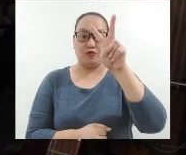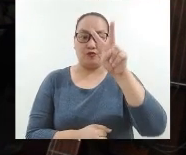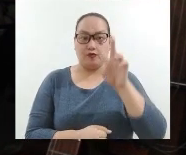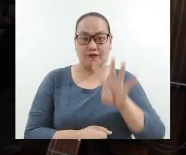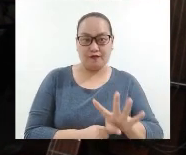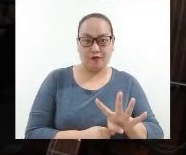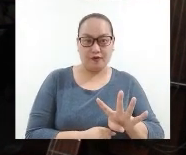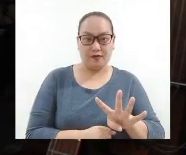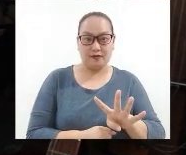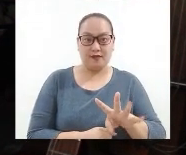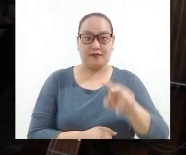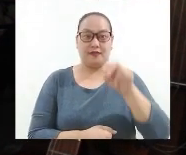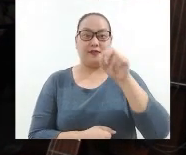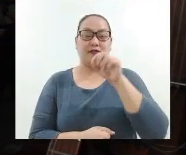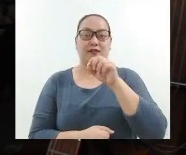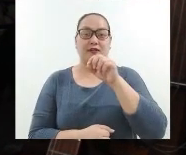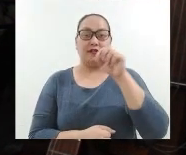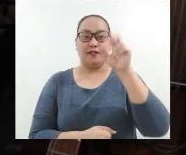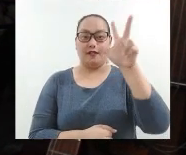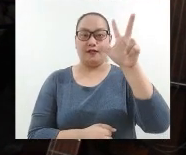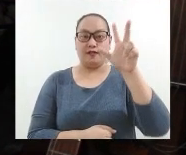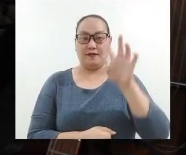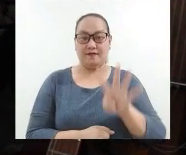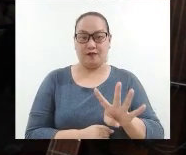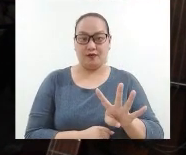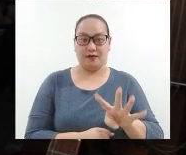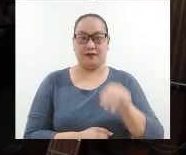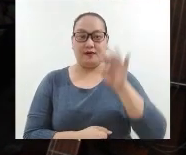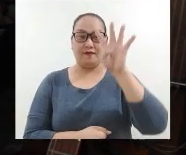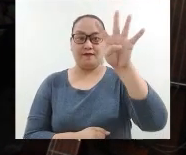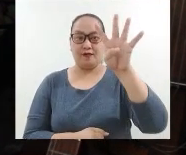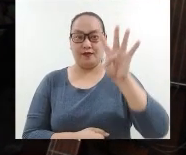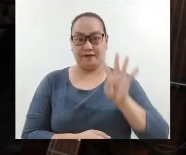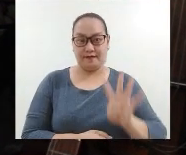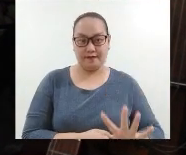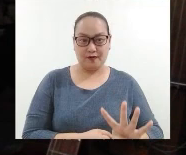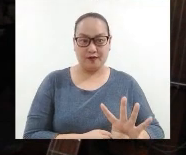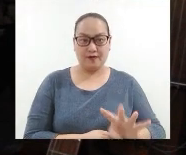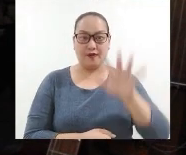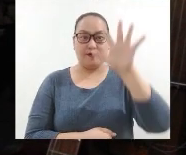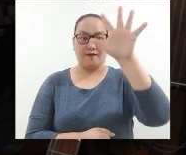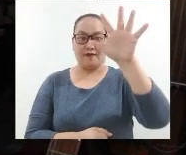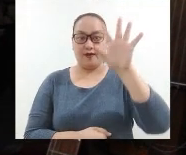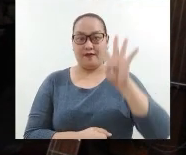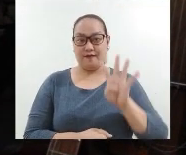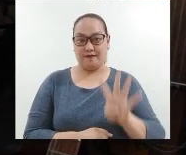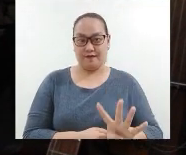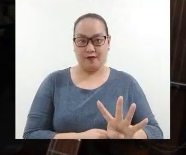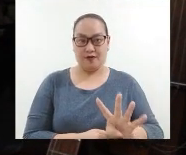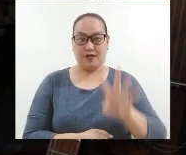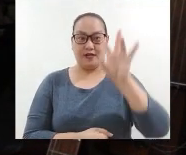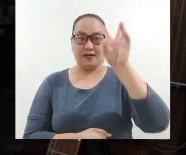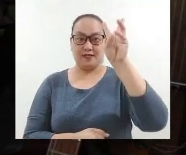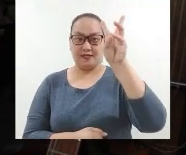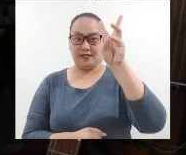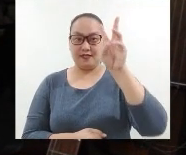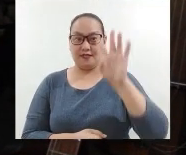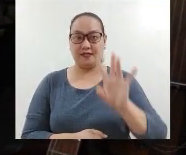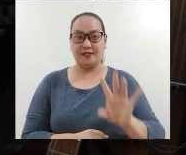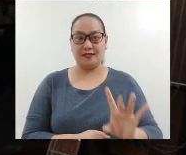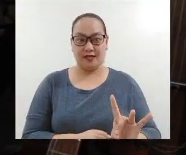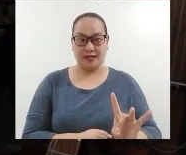we say 2/4, 3/4, 4/4, 5/4, 6/8, or